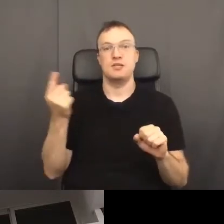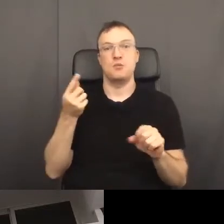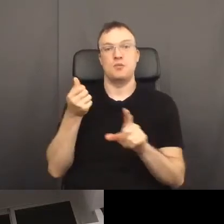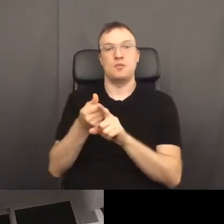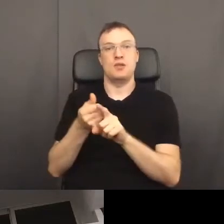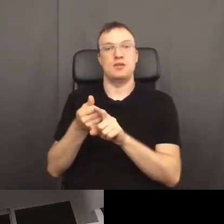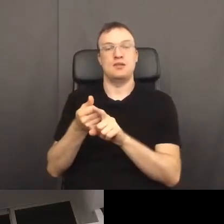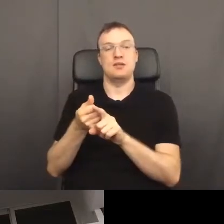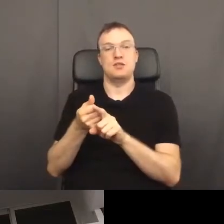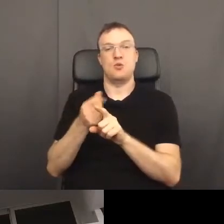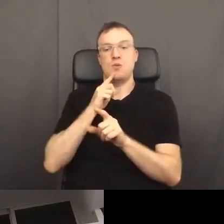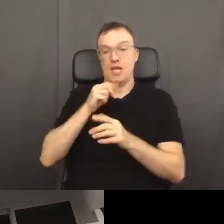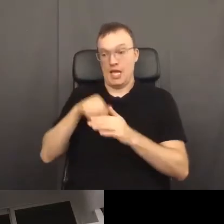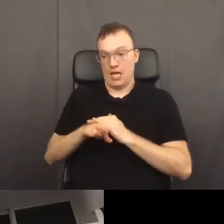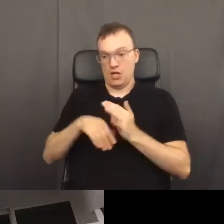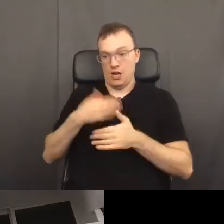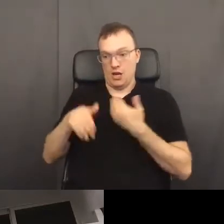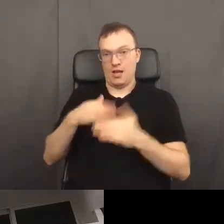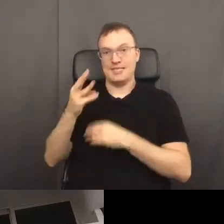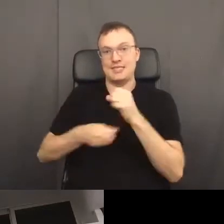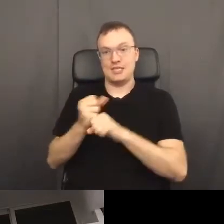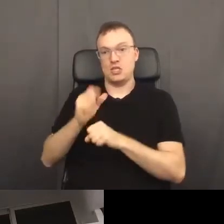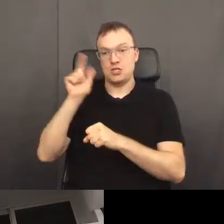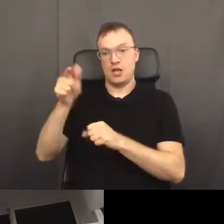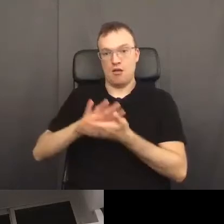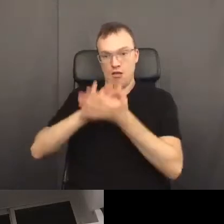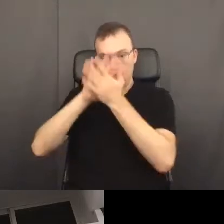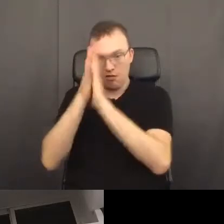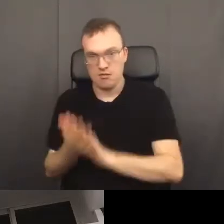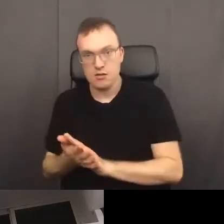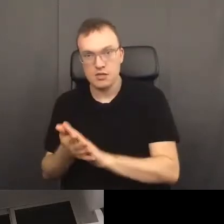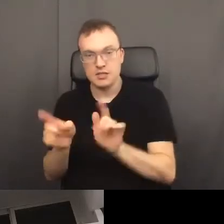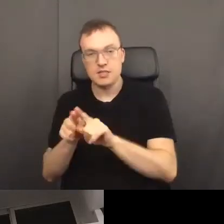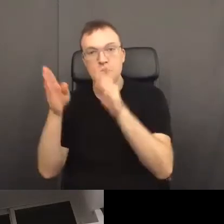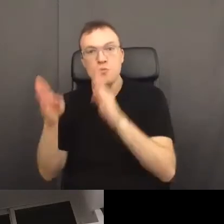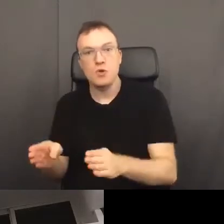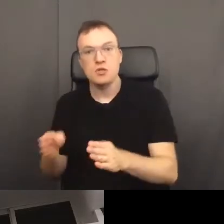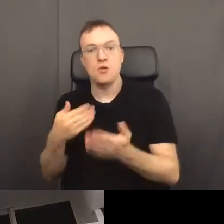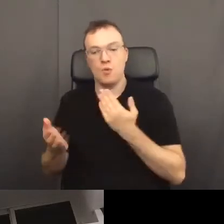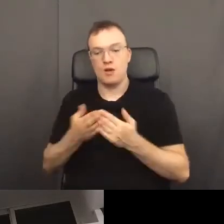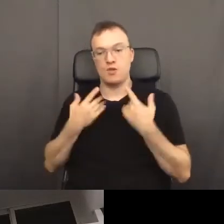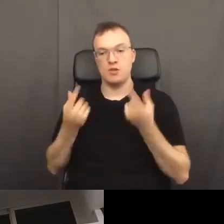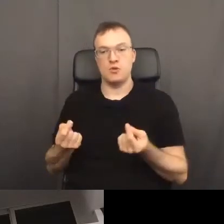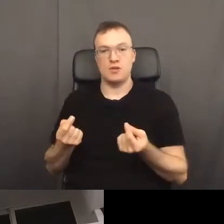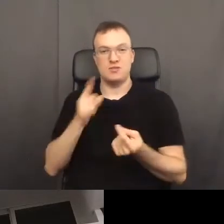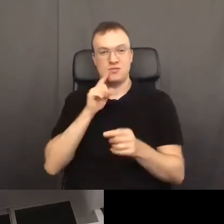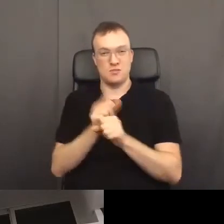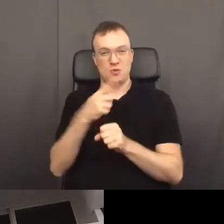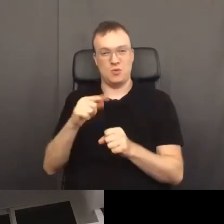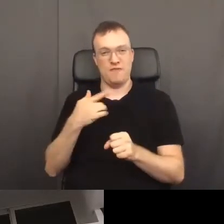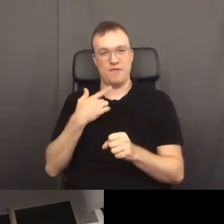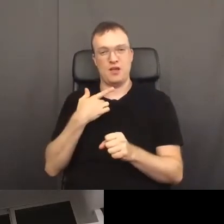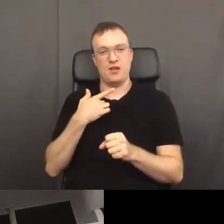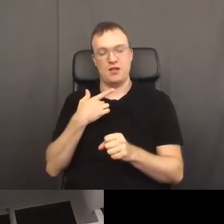same person that they were in the moment of whatever offense that they've committed, that we continue to hold